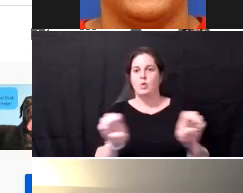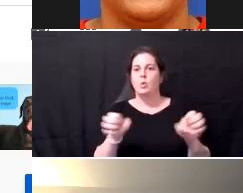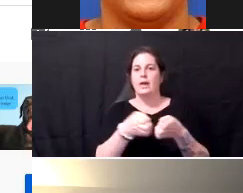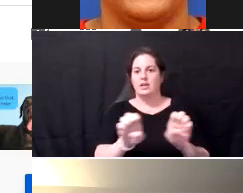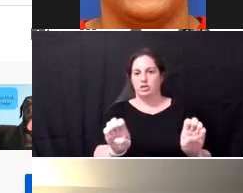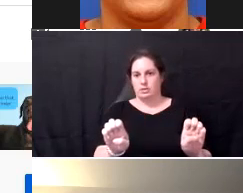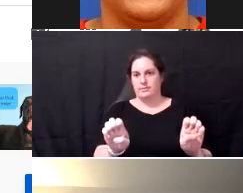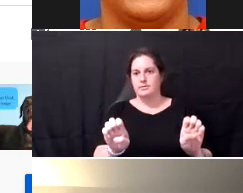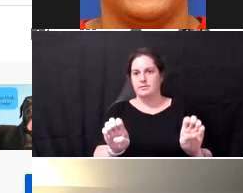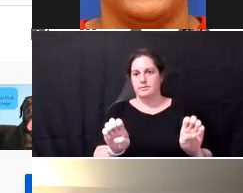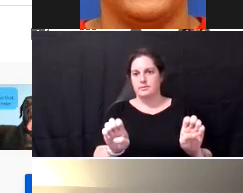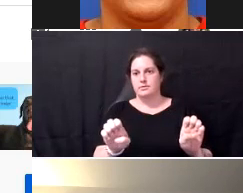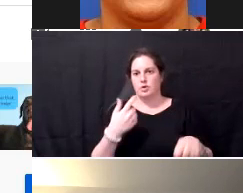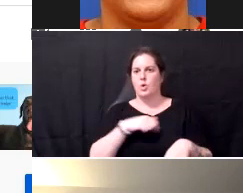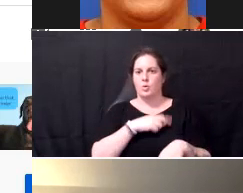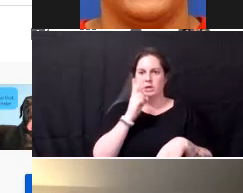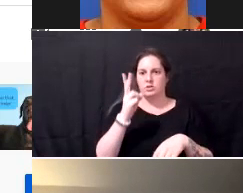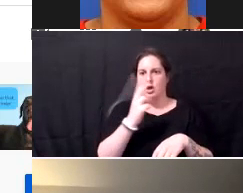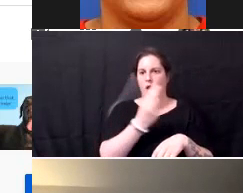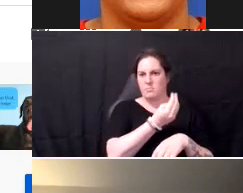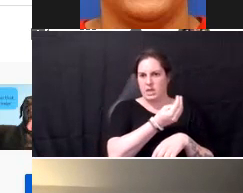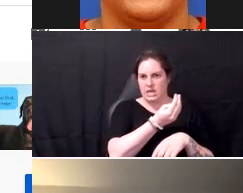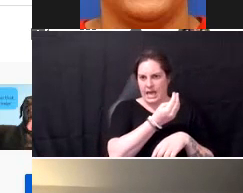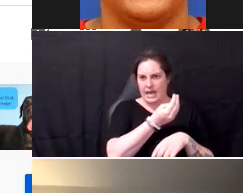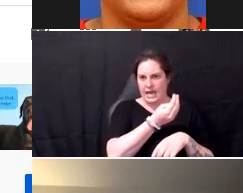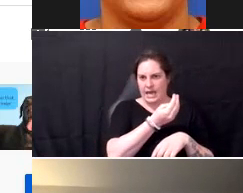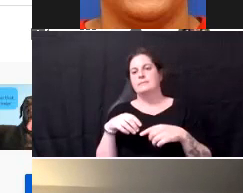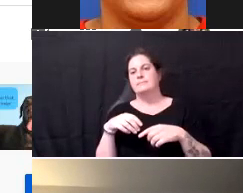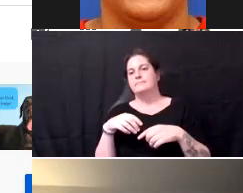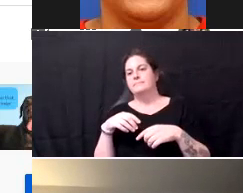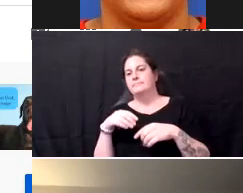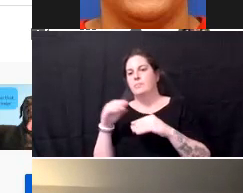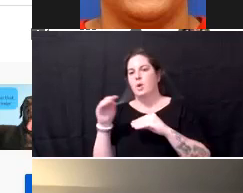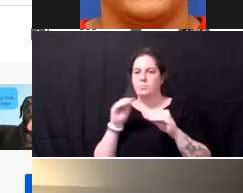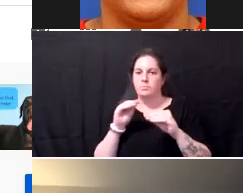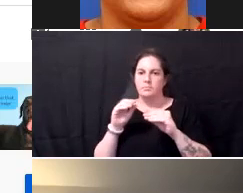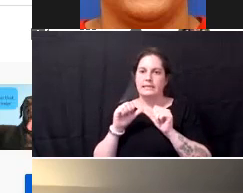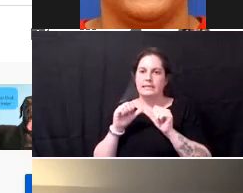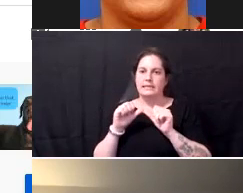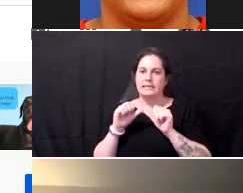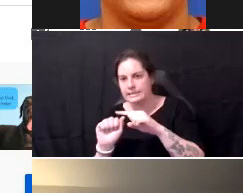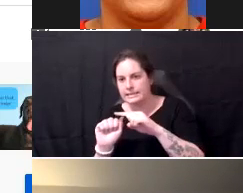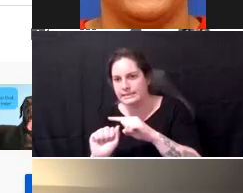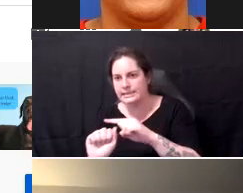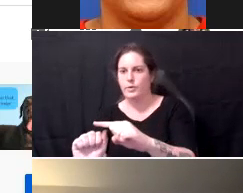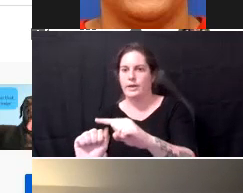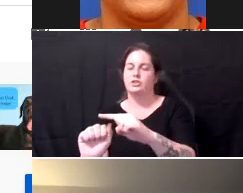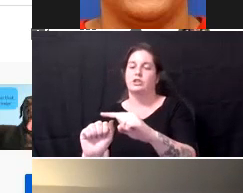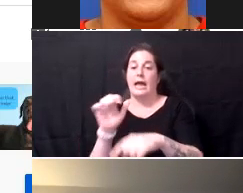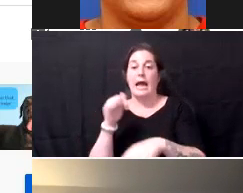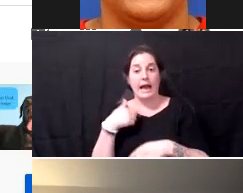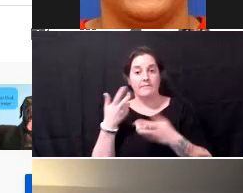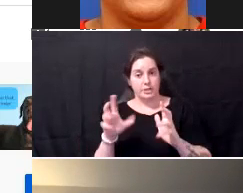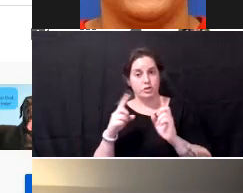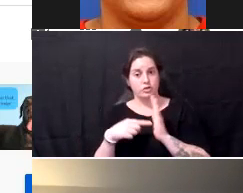the equations of motion for constant acceleration. And I showed you what those equations look